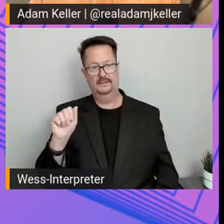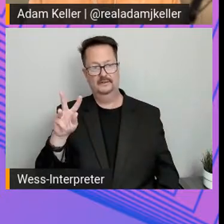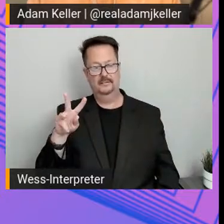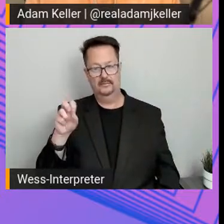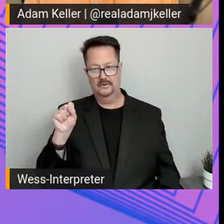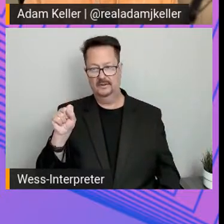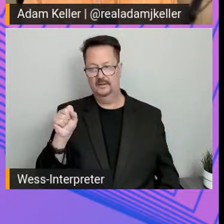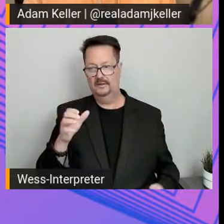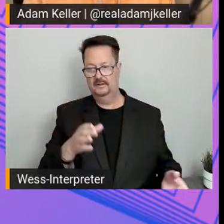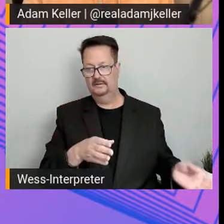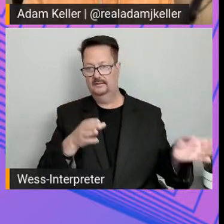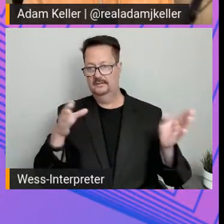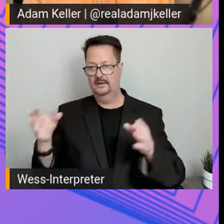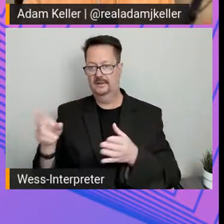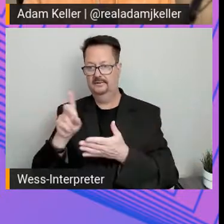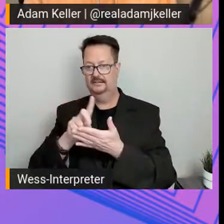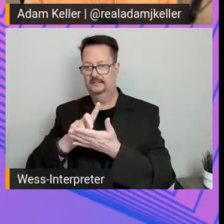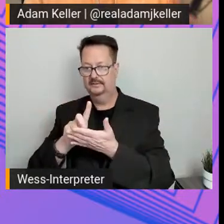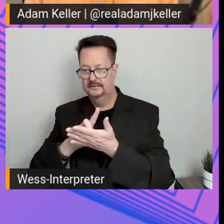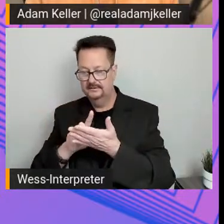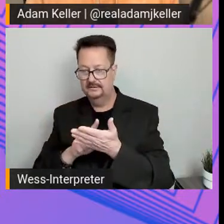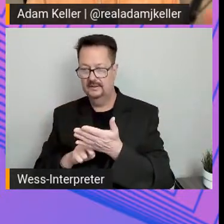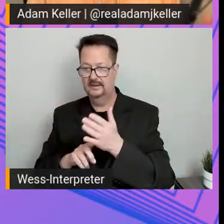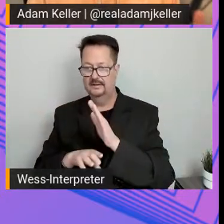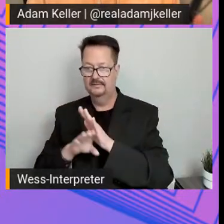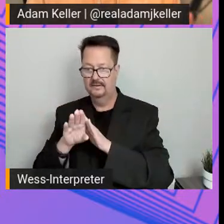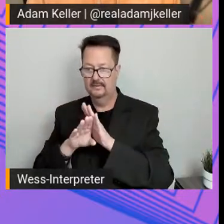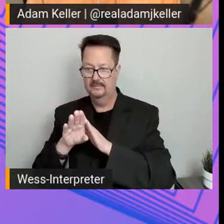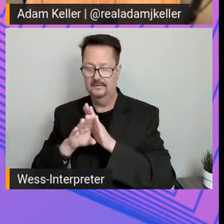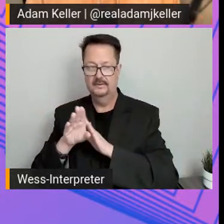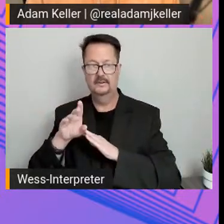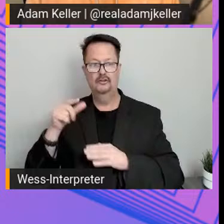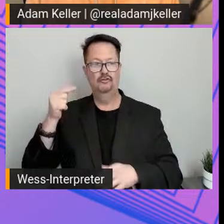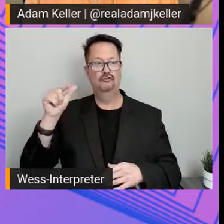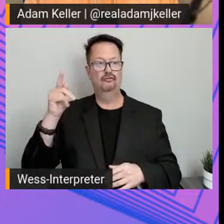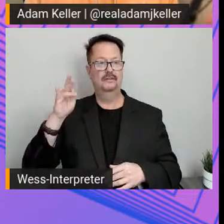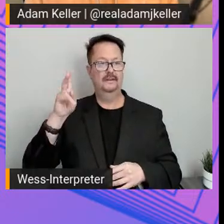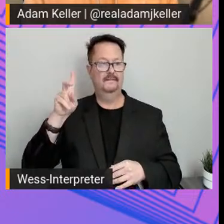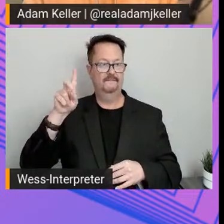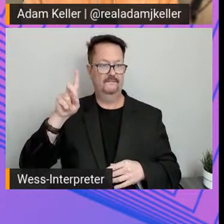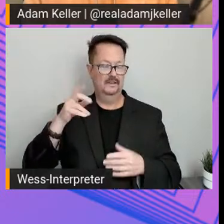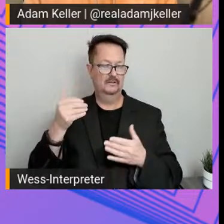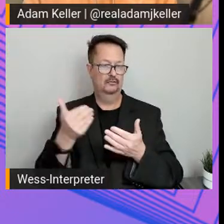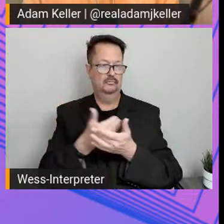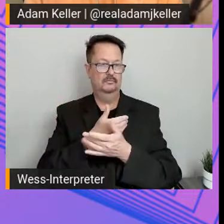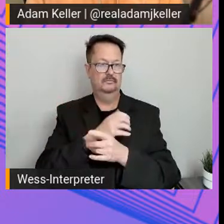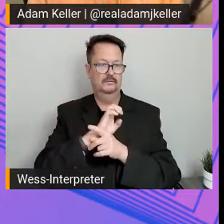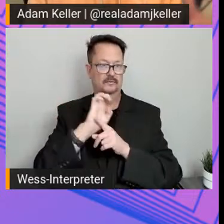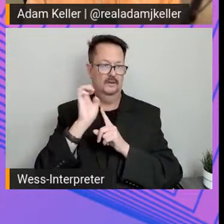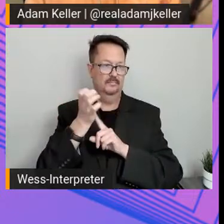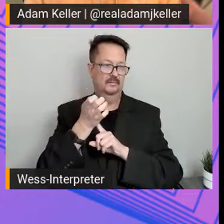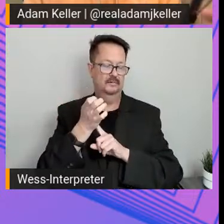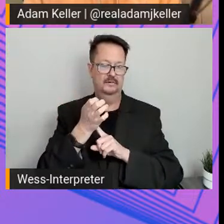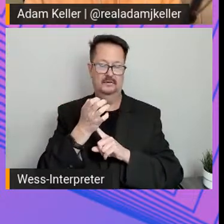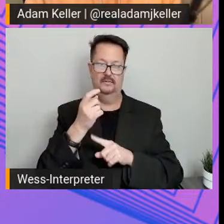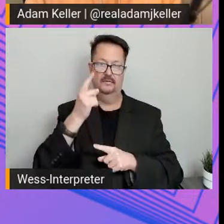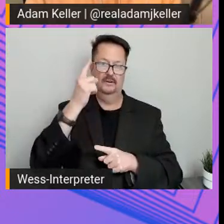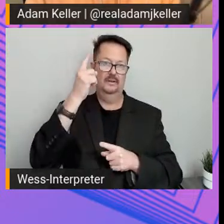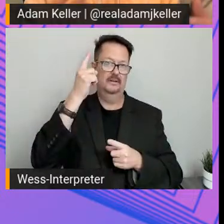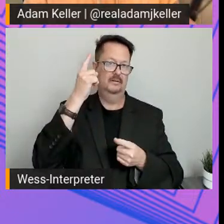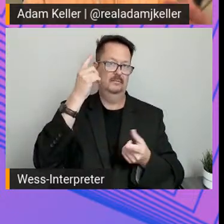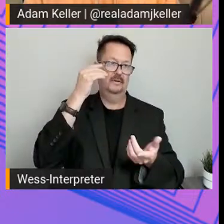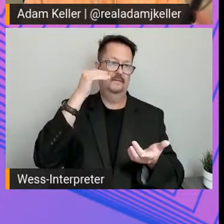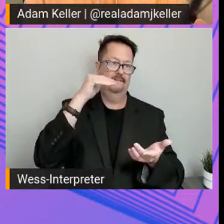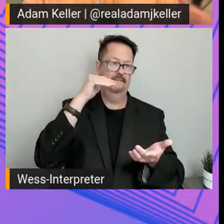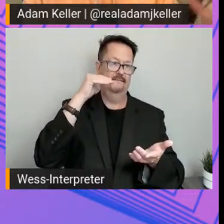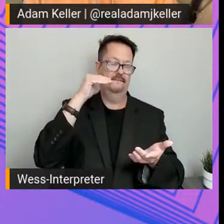and building greenfield new environments in AWS. And these range from Fortune 500 companies to startups.